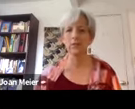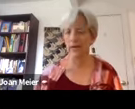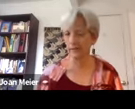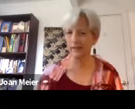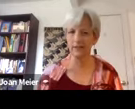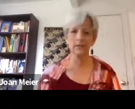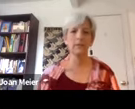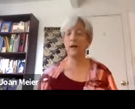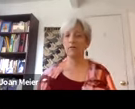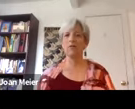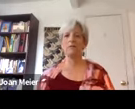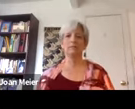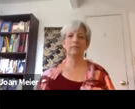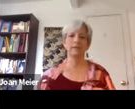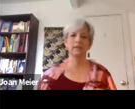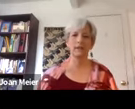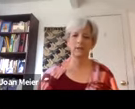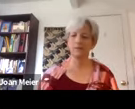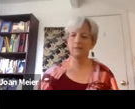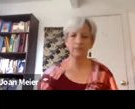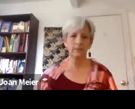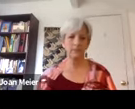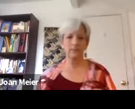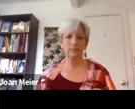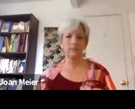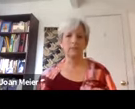that the mothers were alienators, but not all, definitely not all.